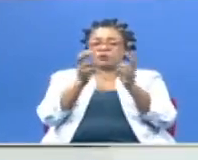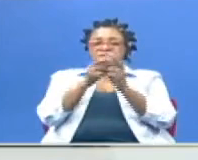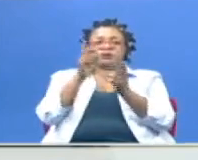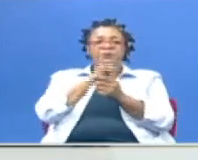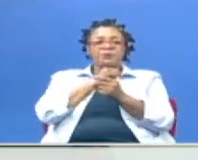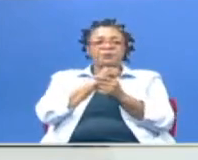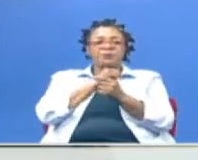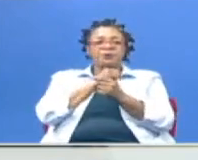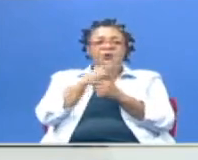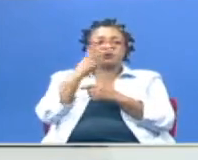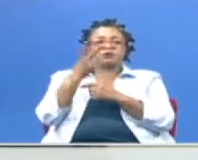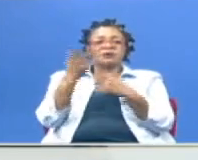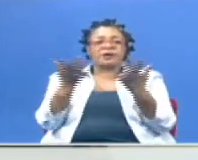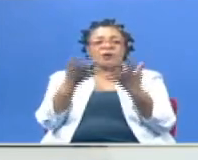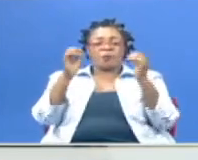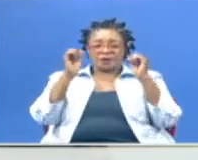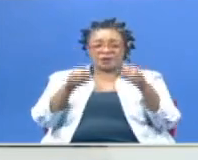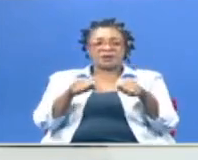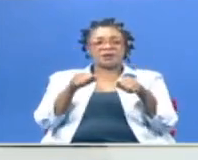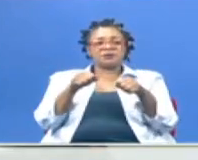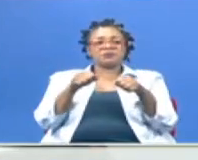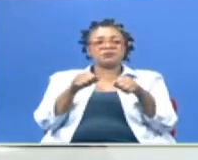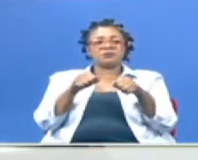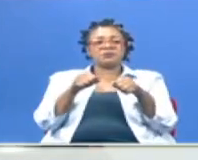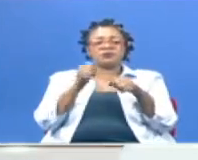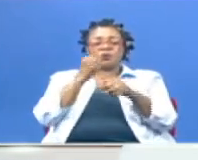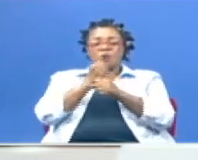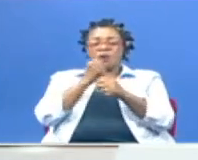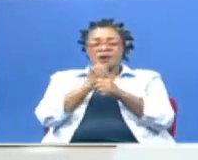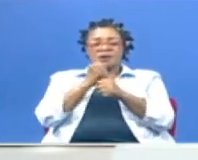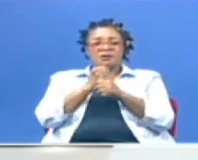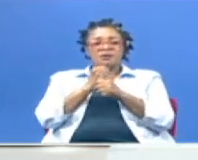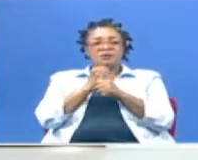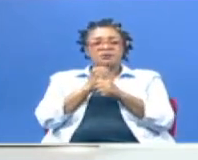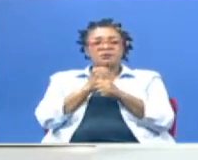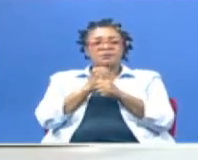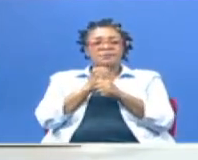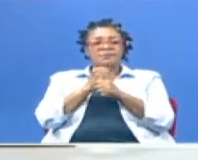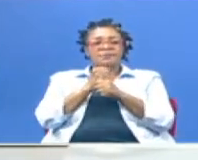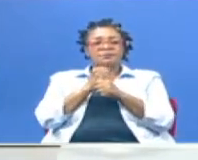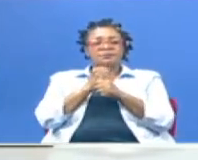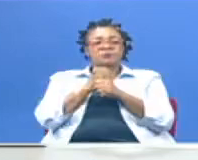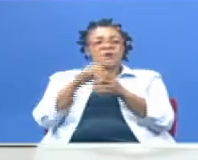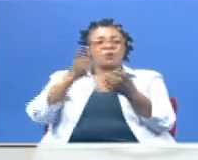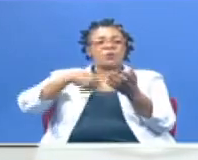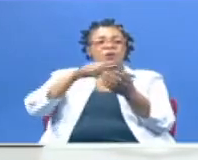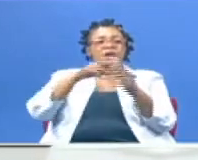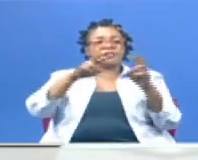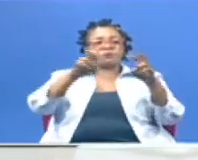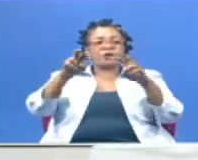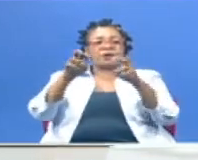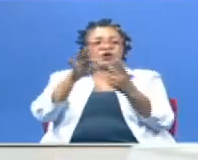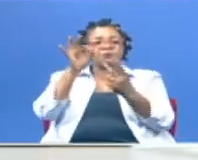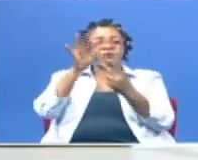to see how we can get back into our working arrangement. So yes, we are exploring options to offer support.